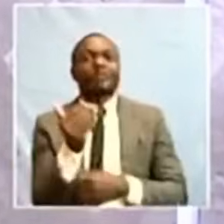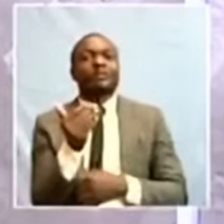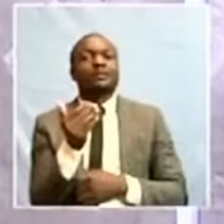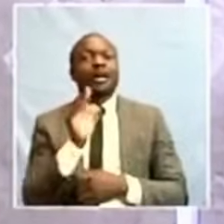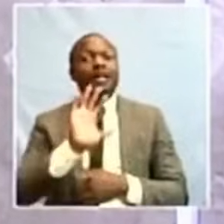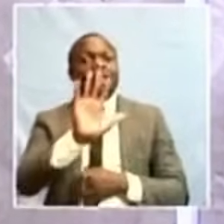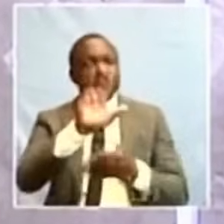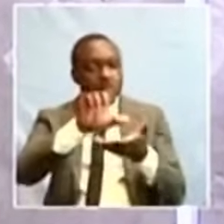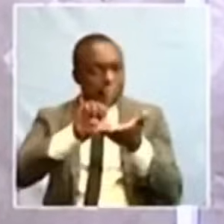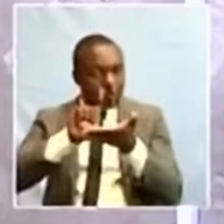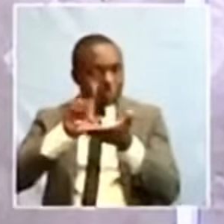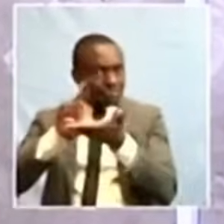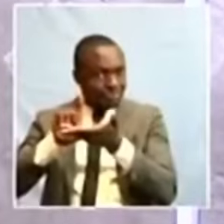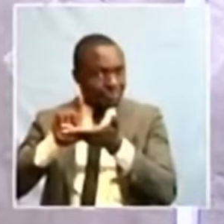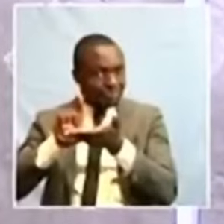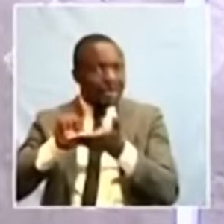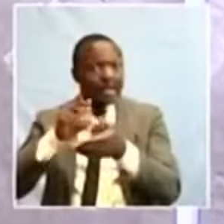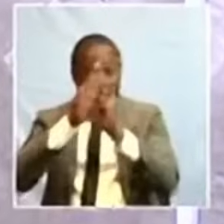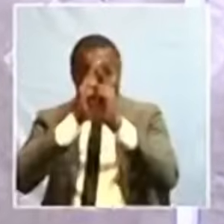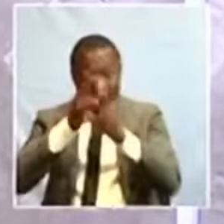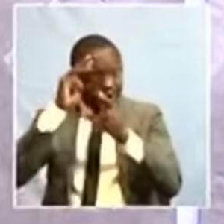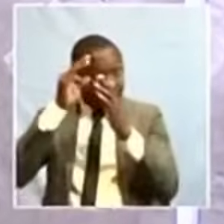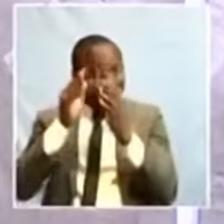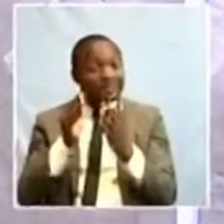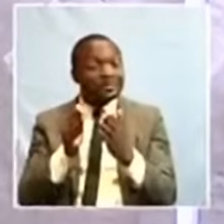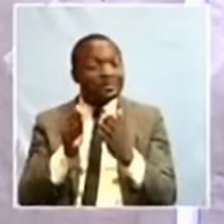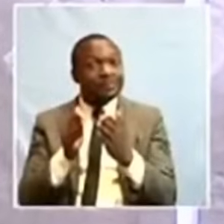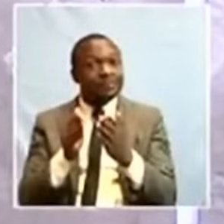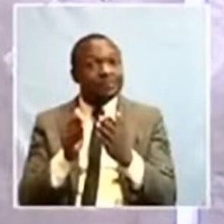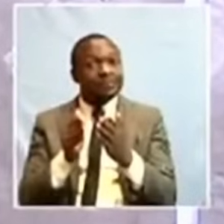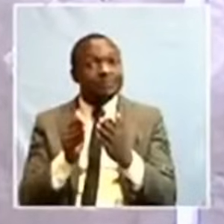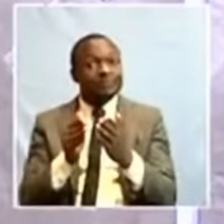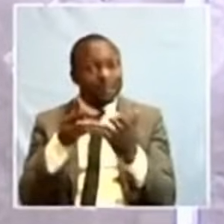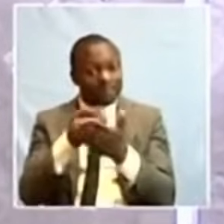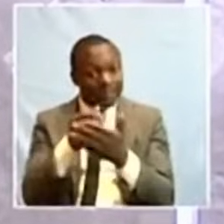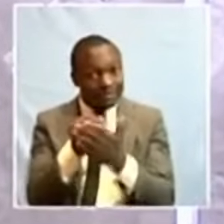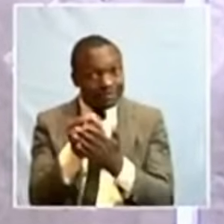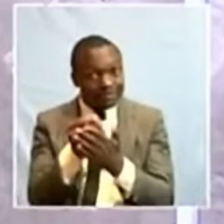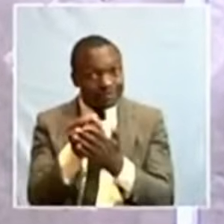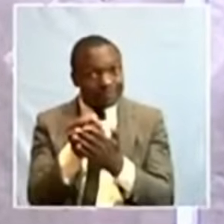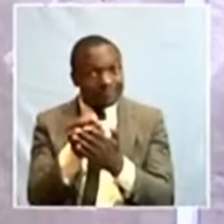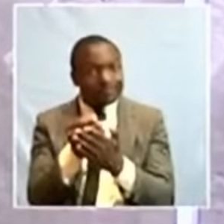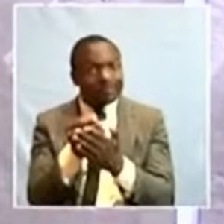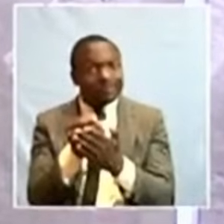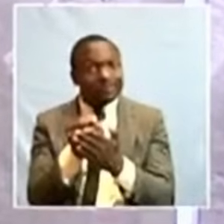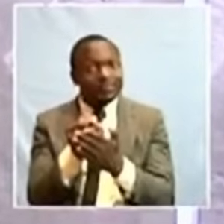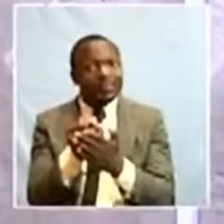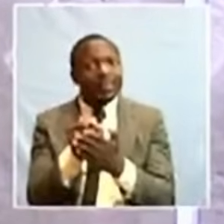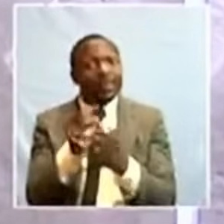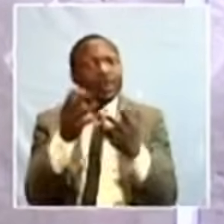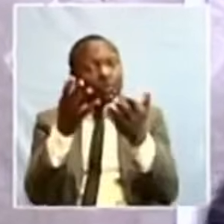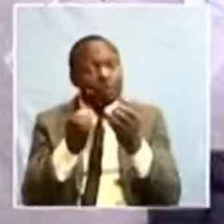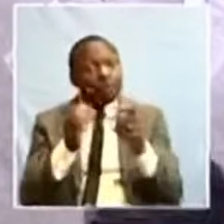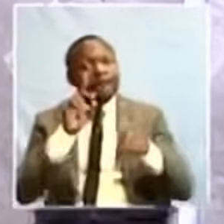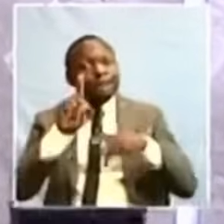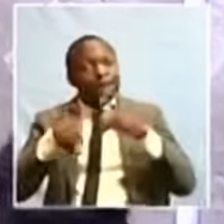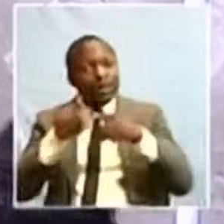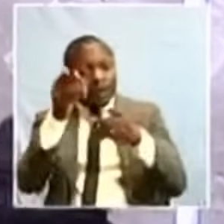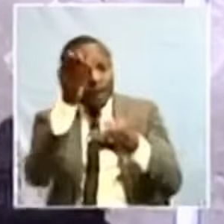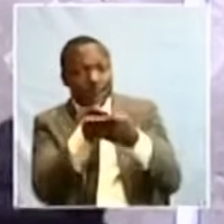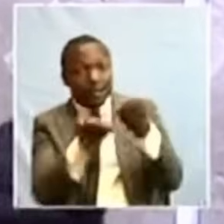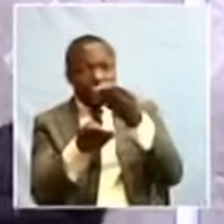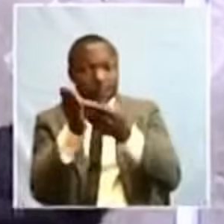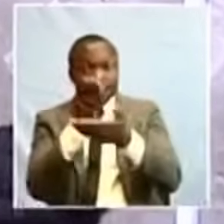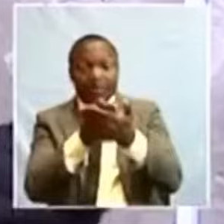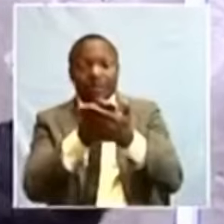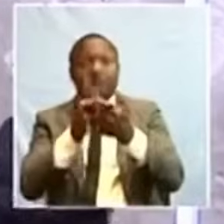their loans. And the Minister of Finance really also wants people to contribute to the